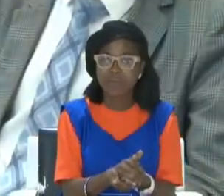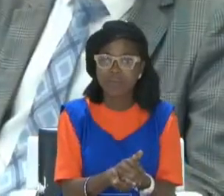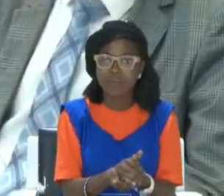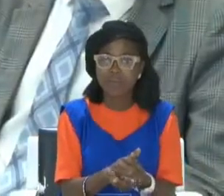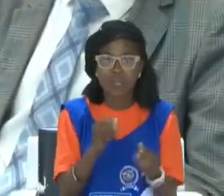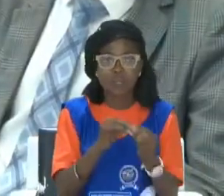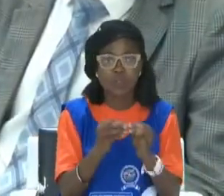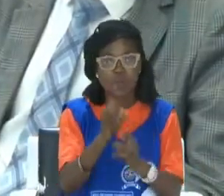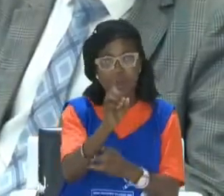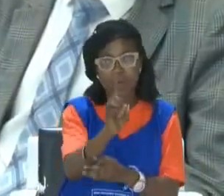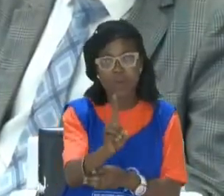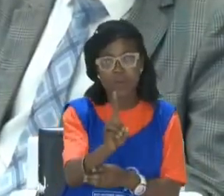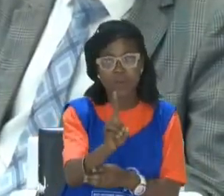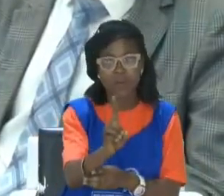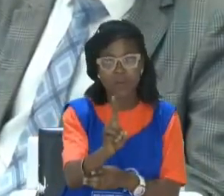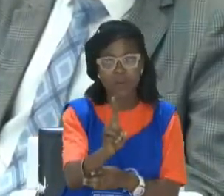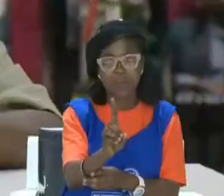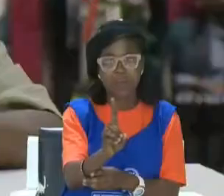Number one,